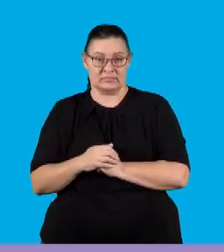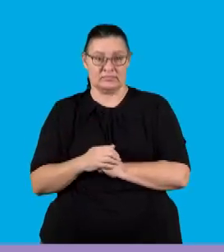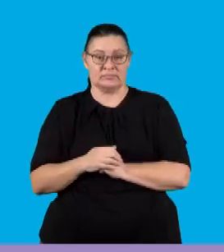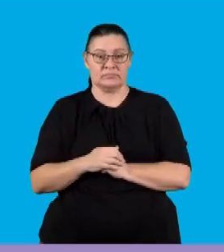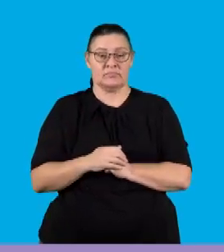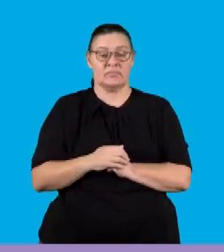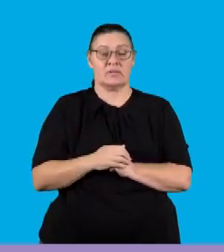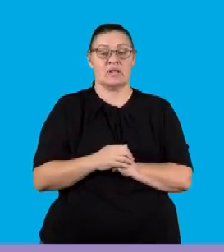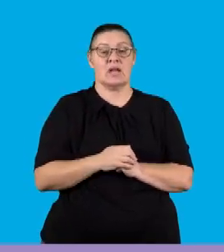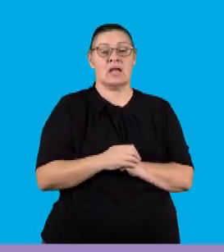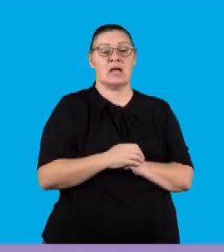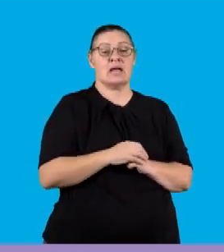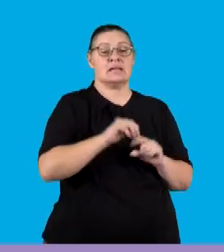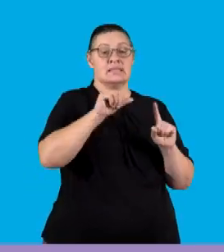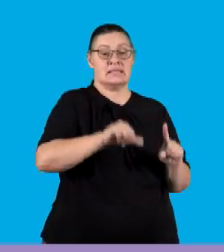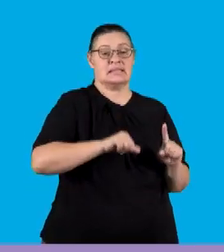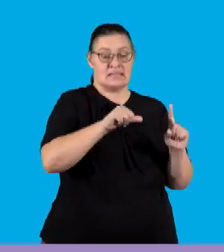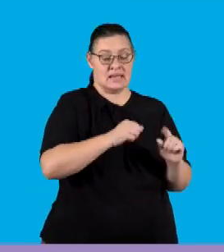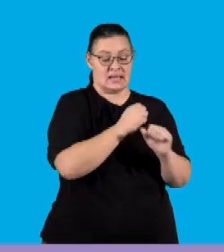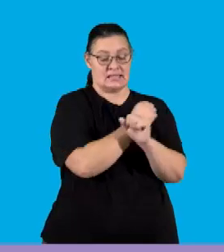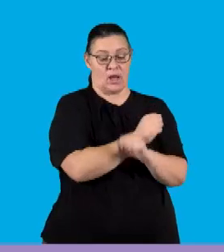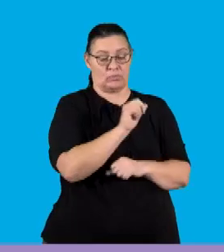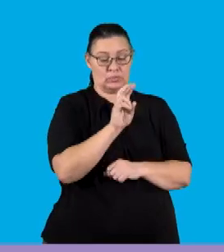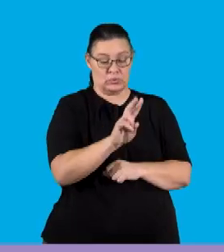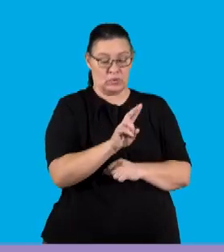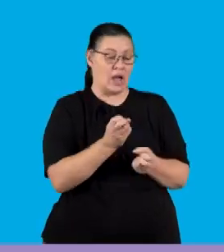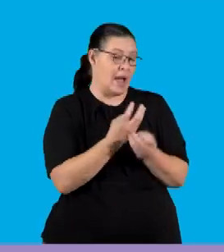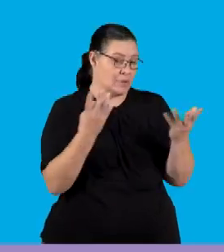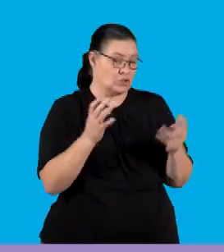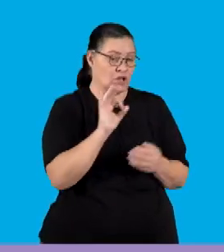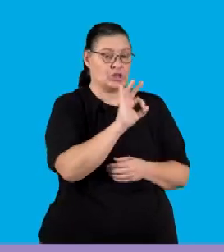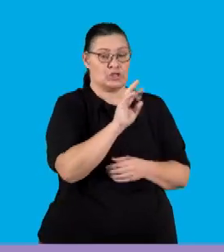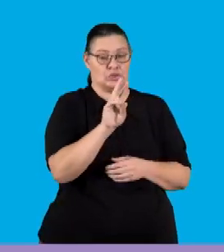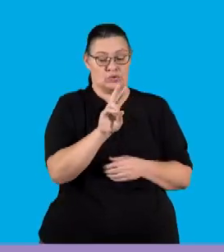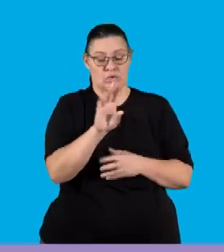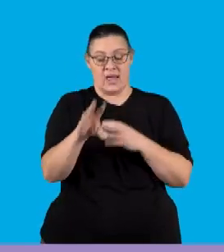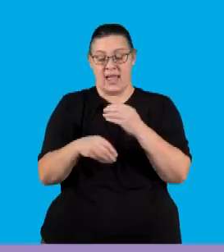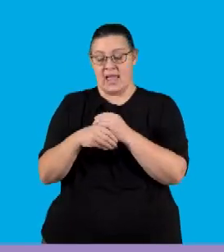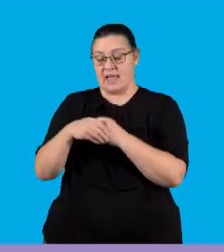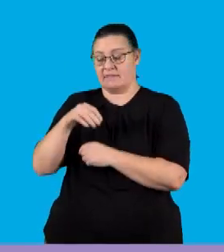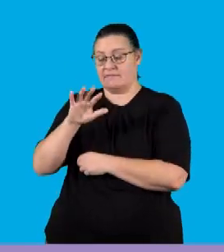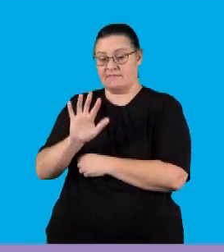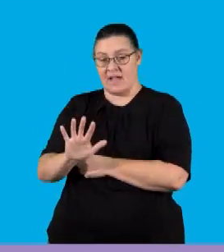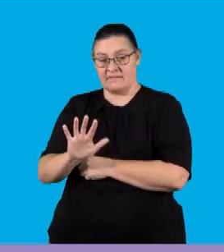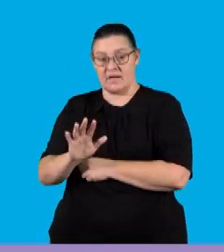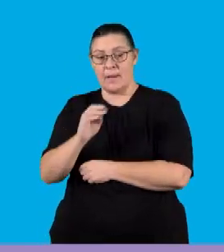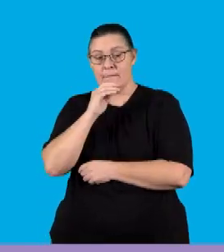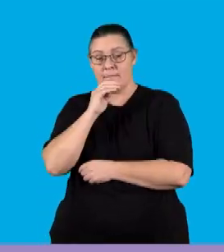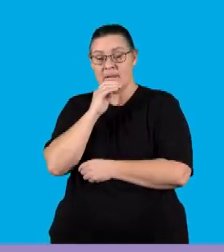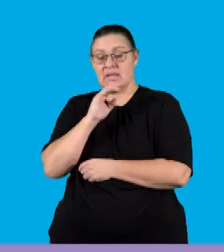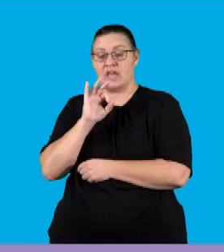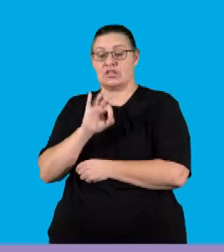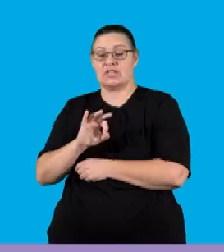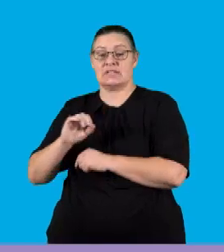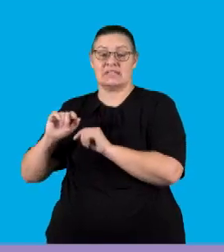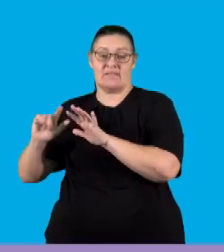5. Now, 16 multiplied by 2 is, of course, 32, and we are going to add 5 onto